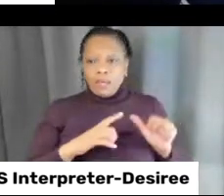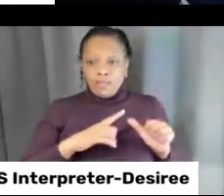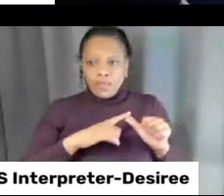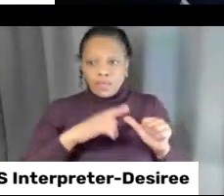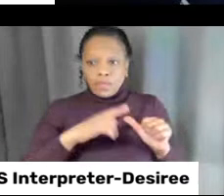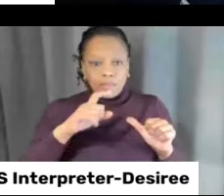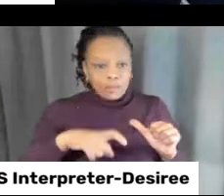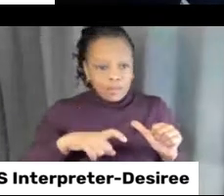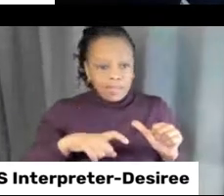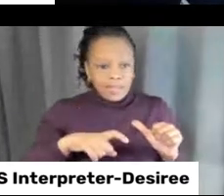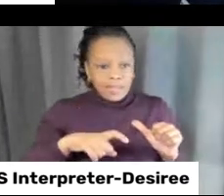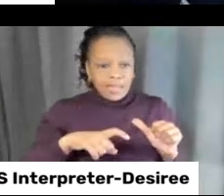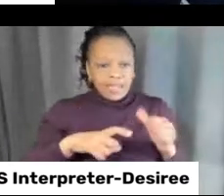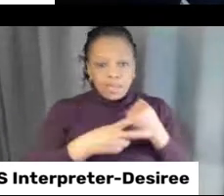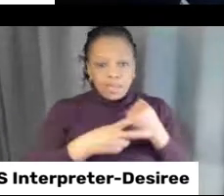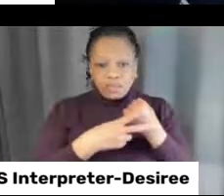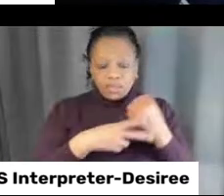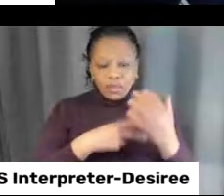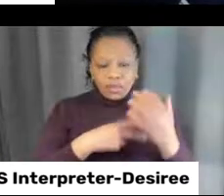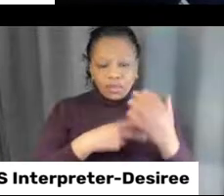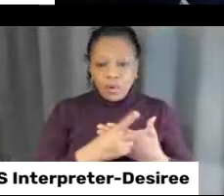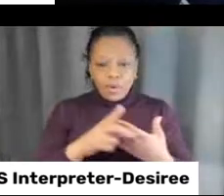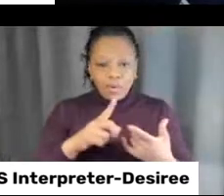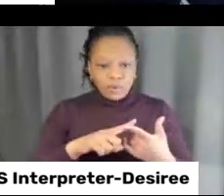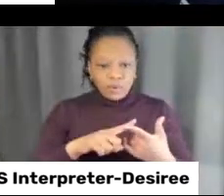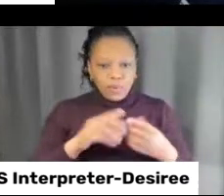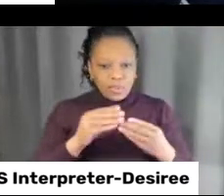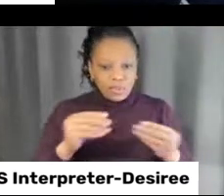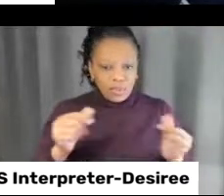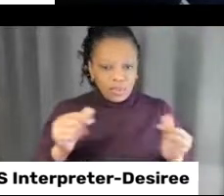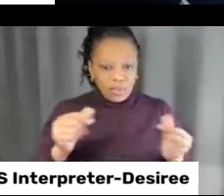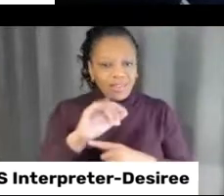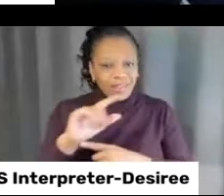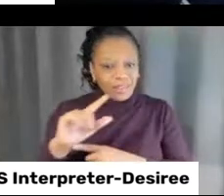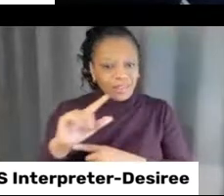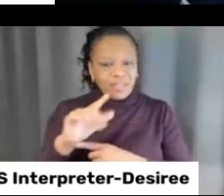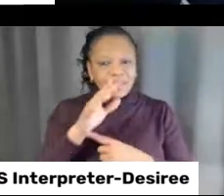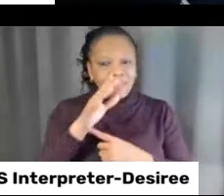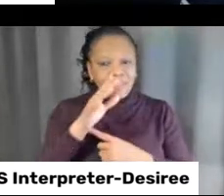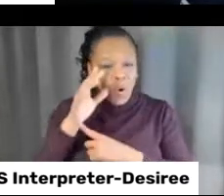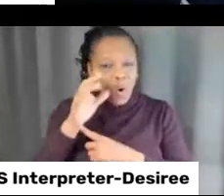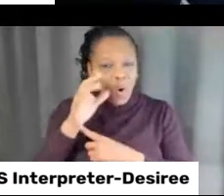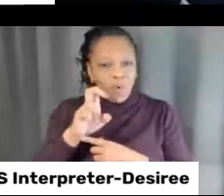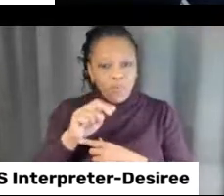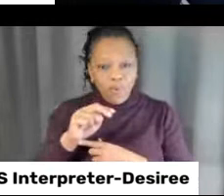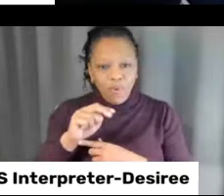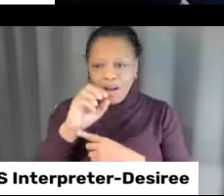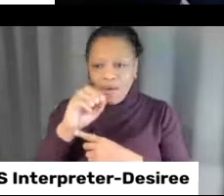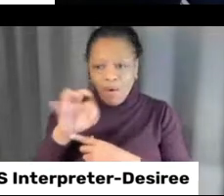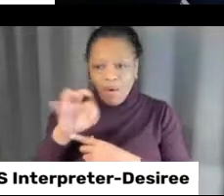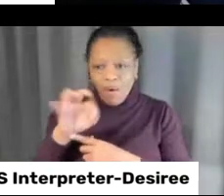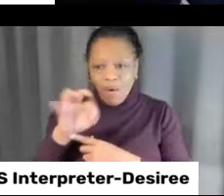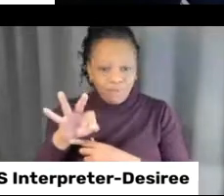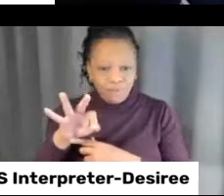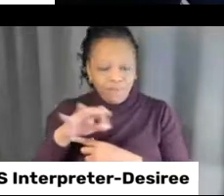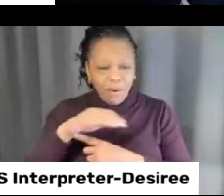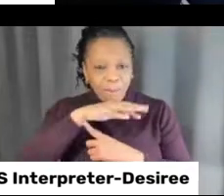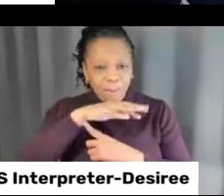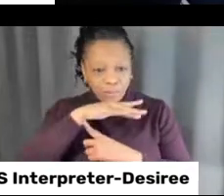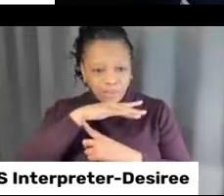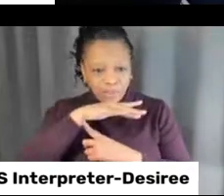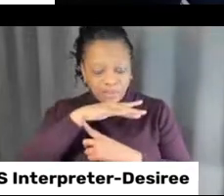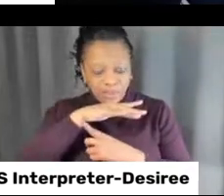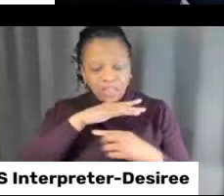conservation programs to solve Illinois' farm runoff pollution problem. So Illinois is our farms are huge